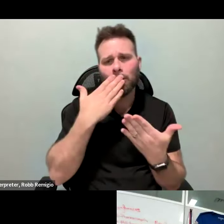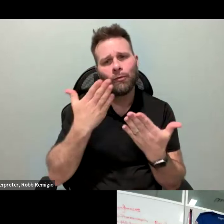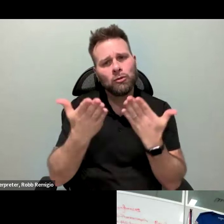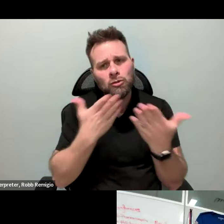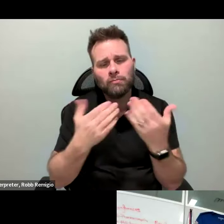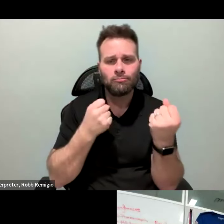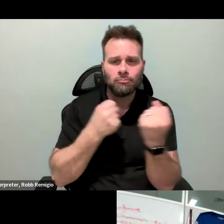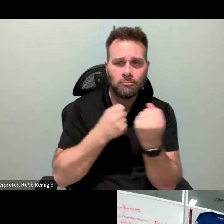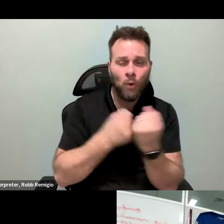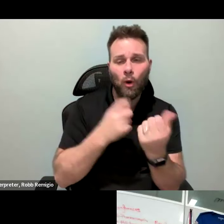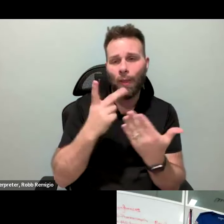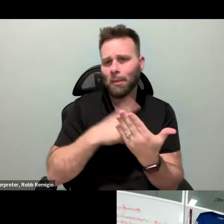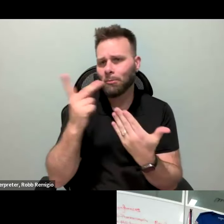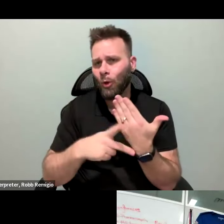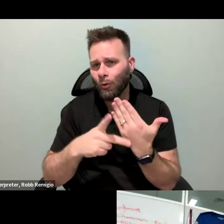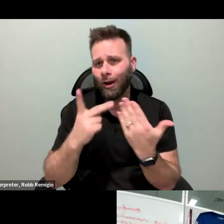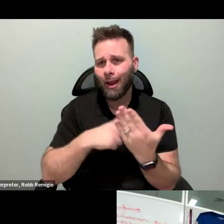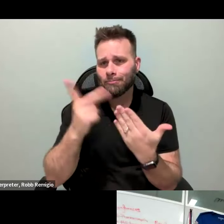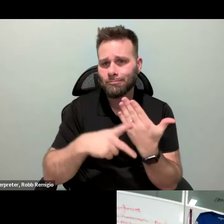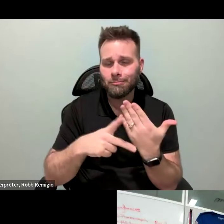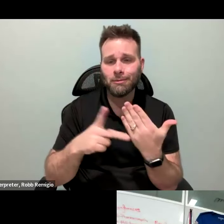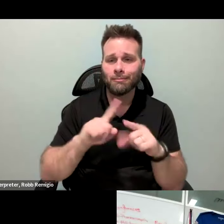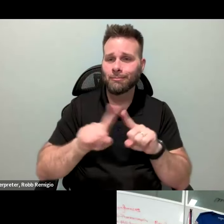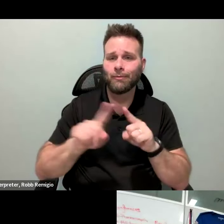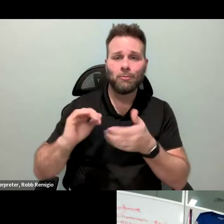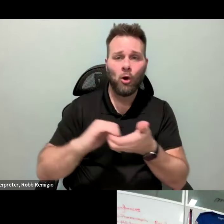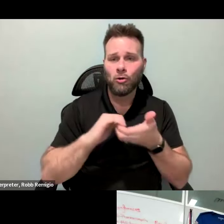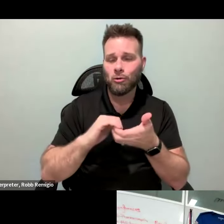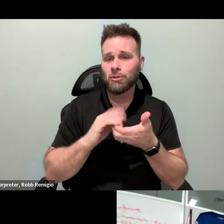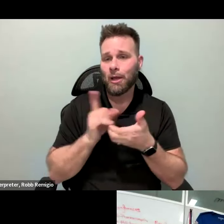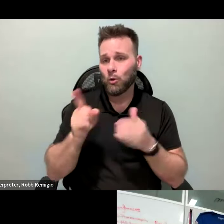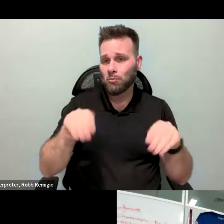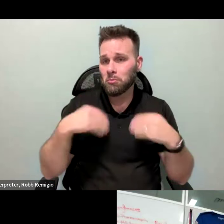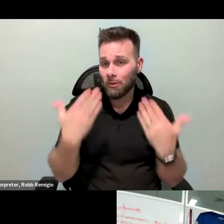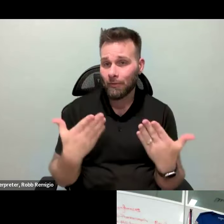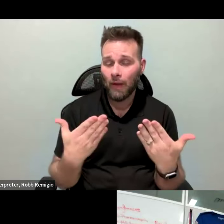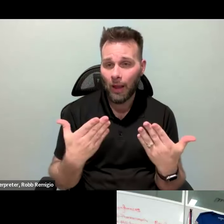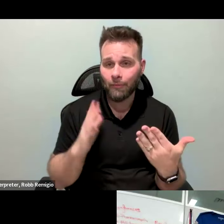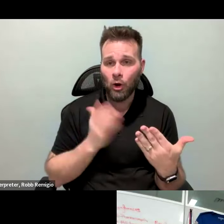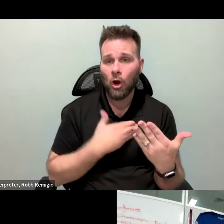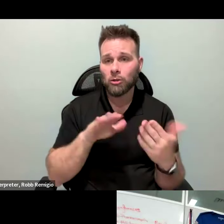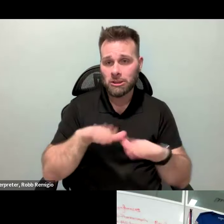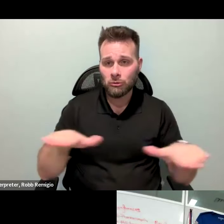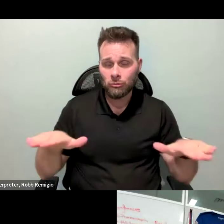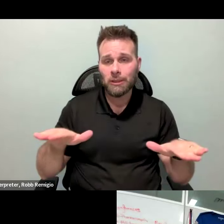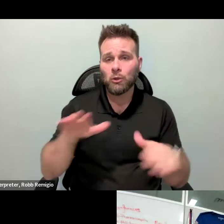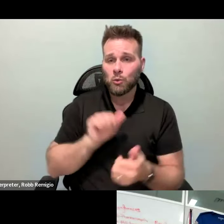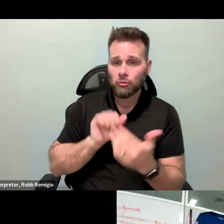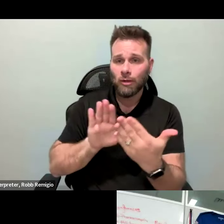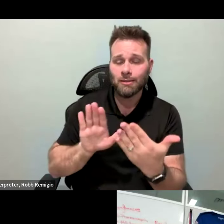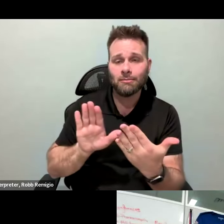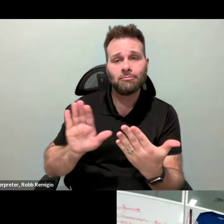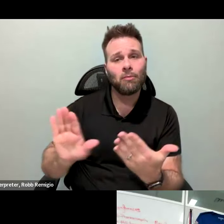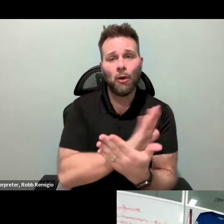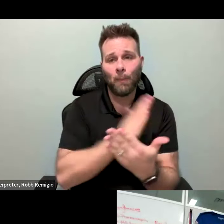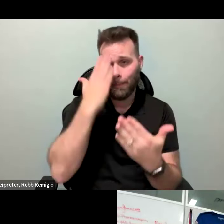and the programming and partners that you provide for our children in order to address mental health issues throughout the